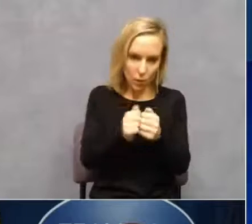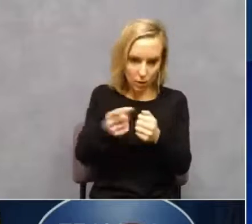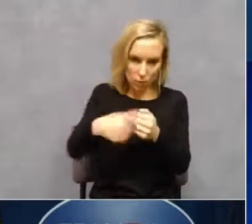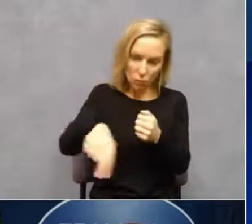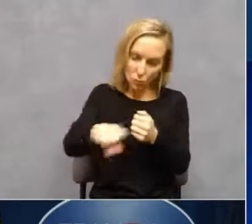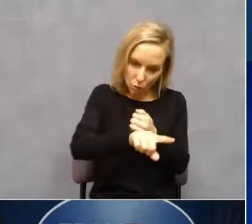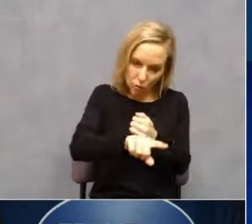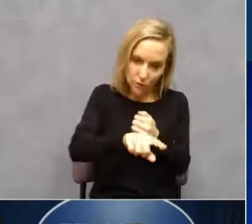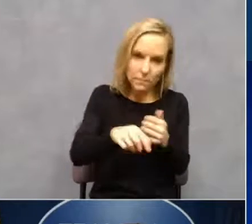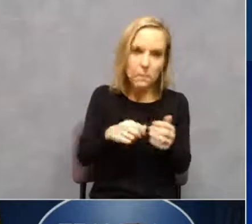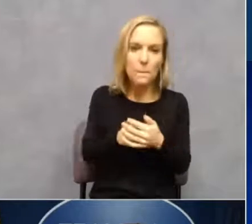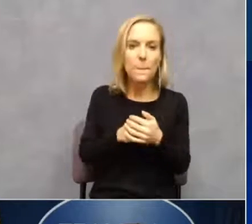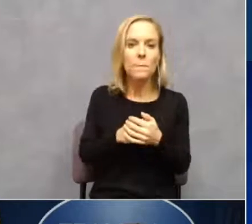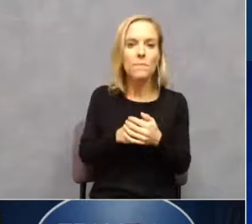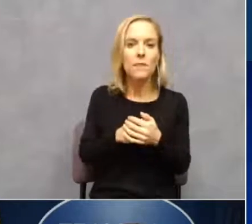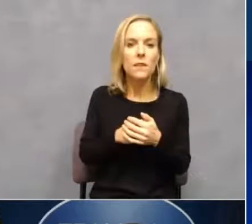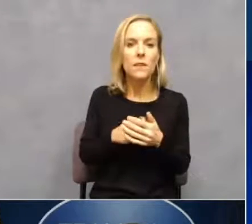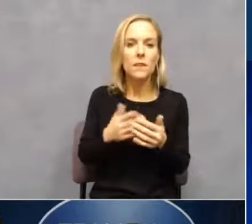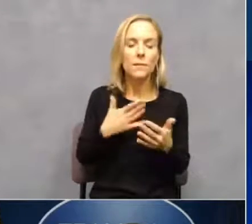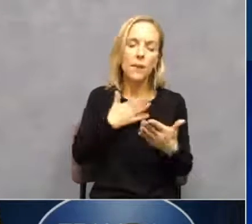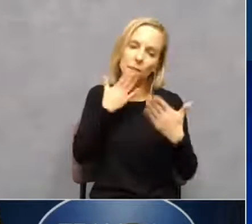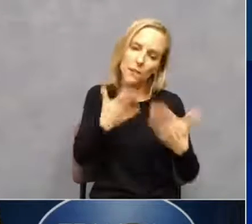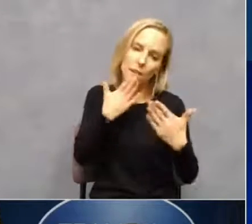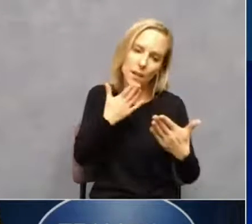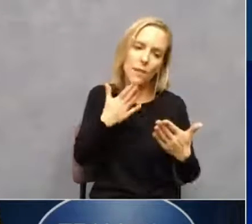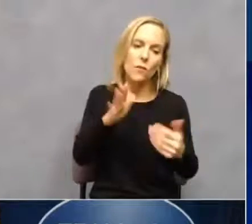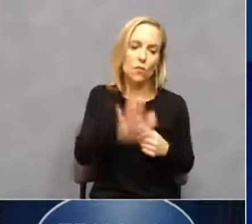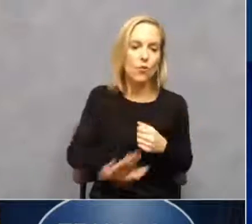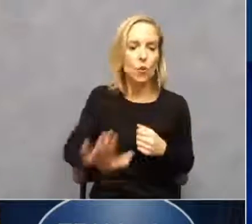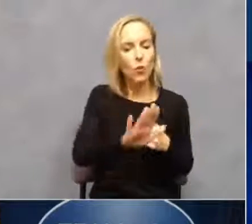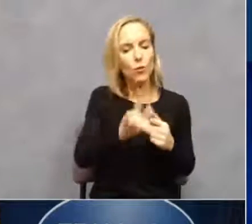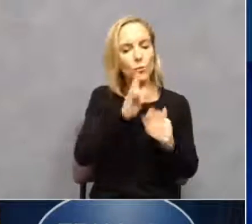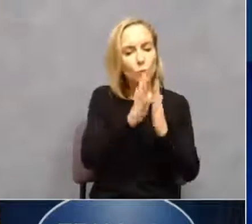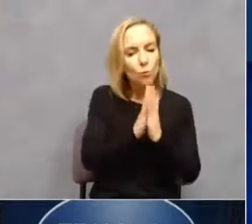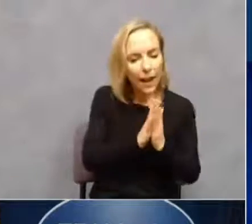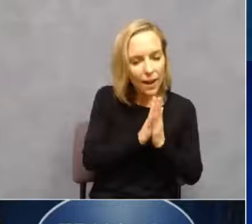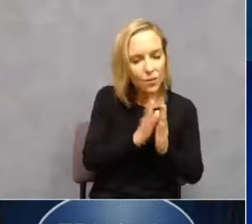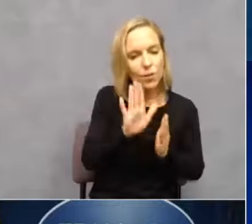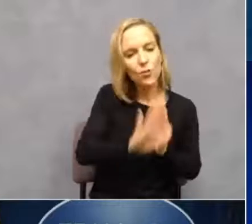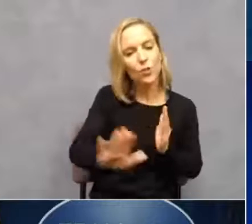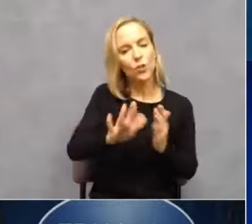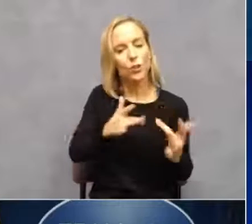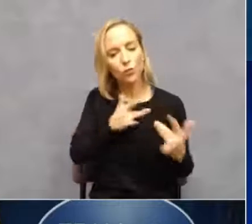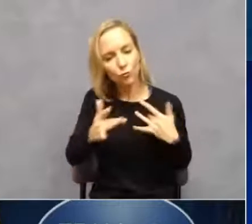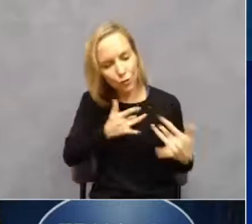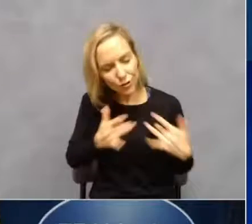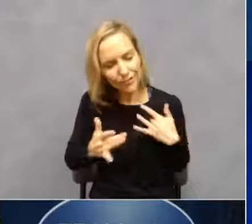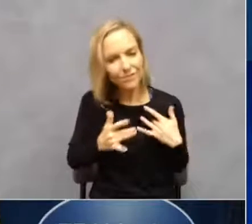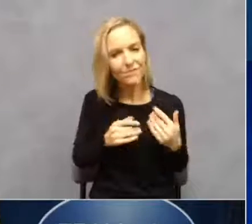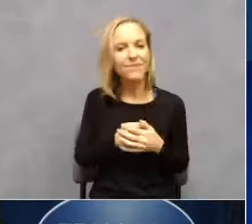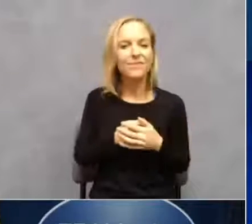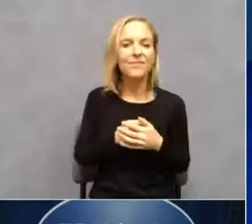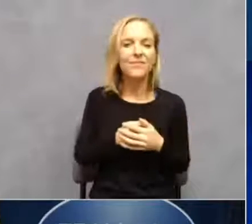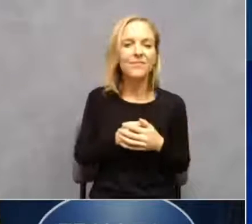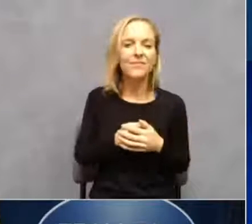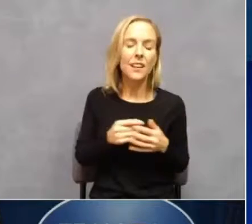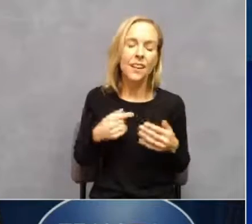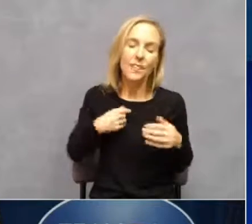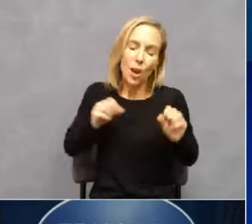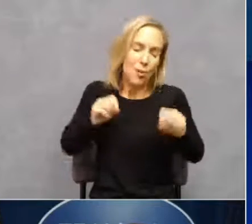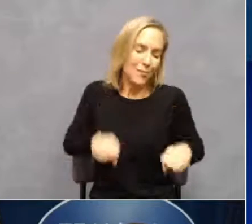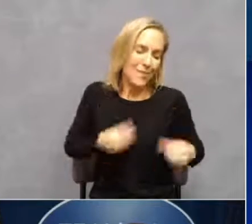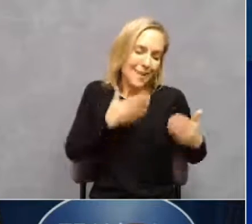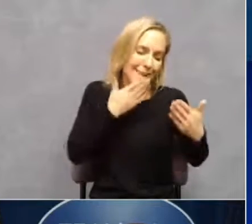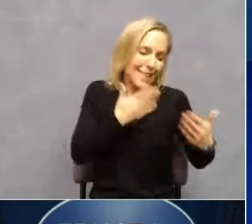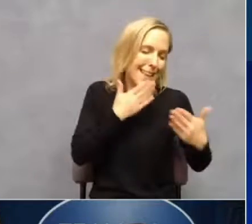is my gratitude for your prayers, your concern. If I could thank each and every one of